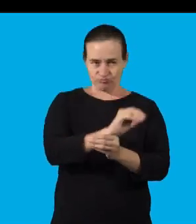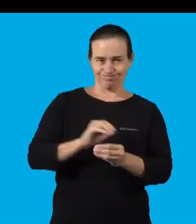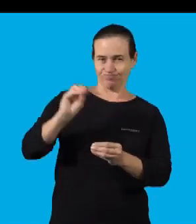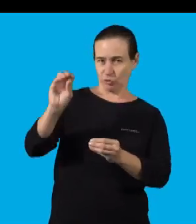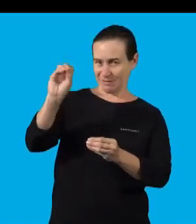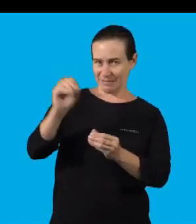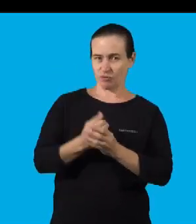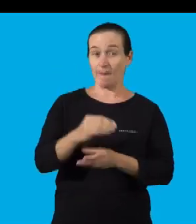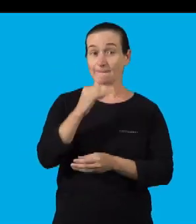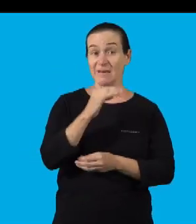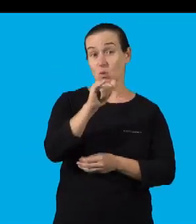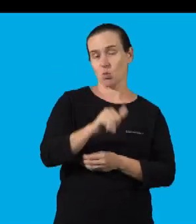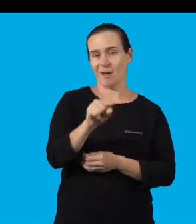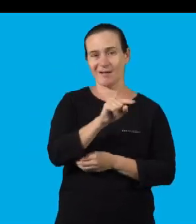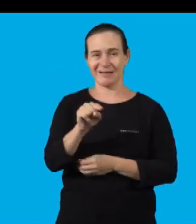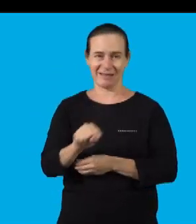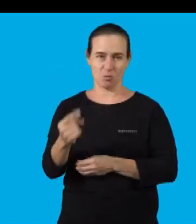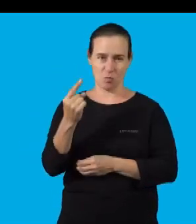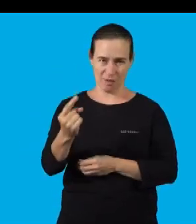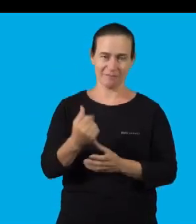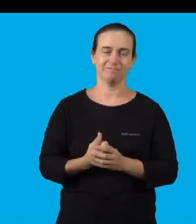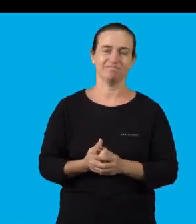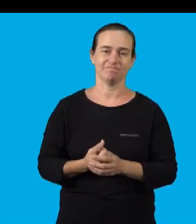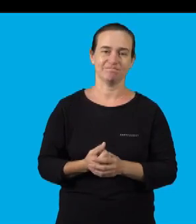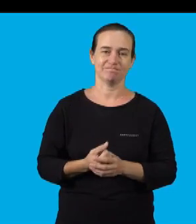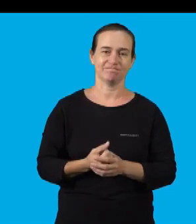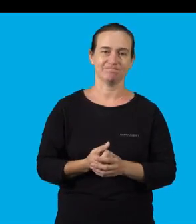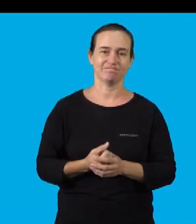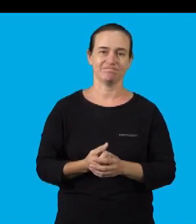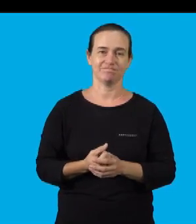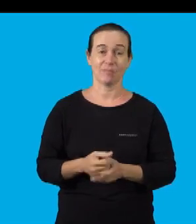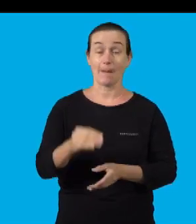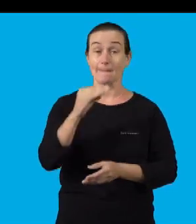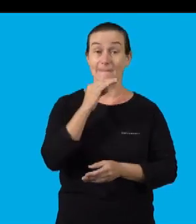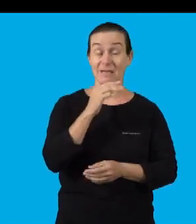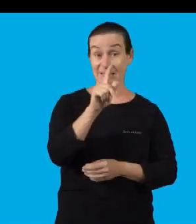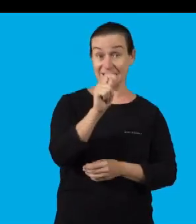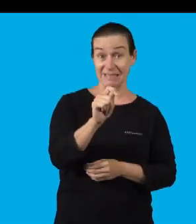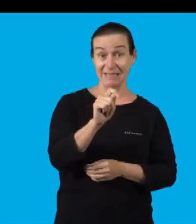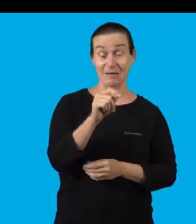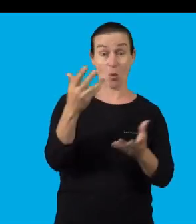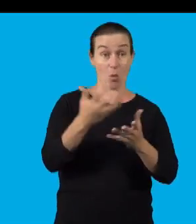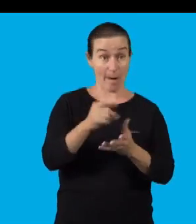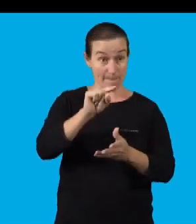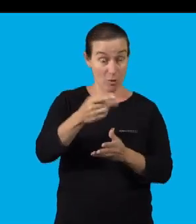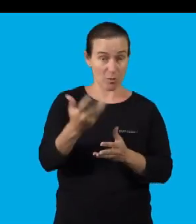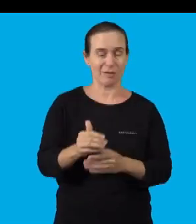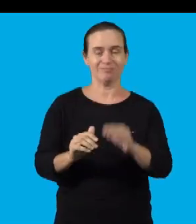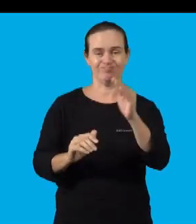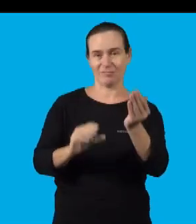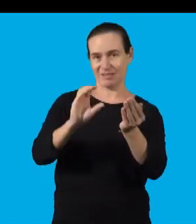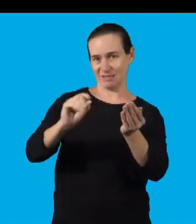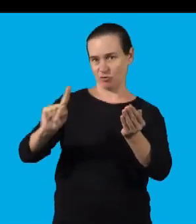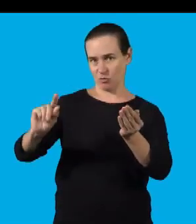value of x there, we can see that y is equals to 1, which would mean that the coordinates of t there are